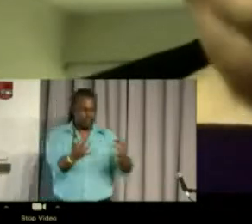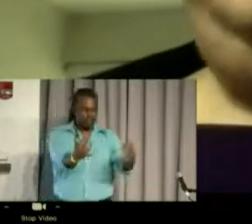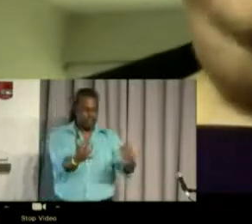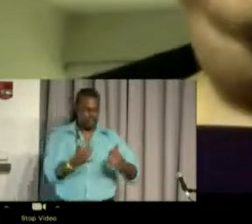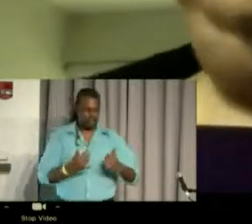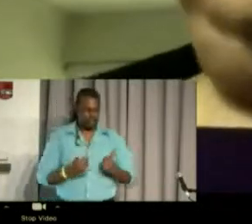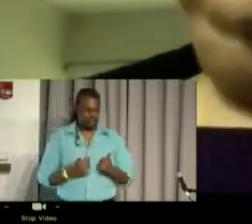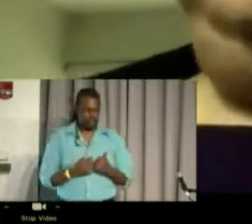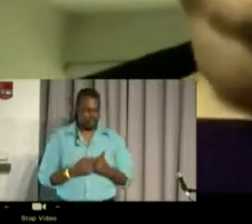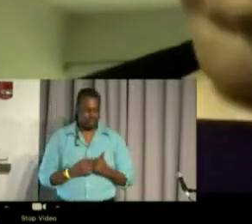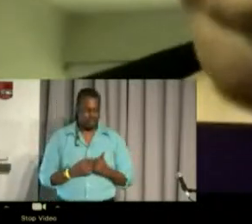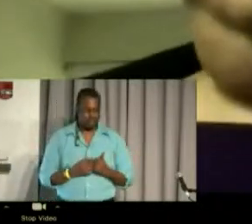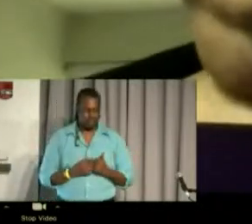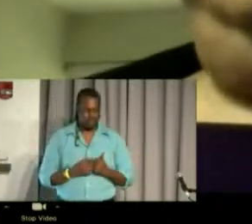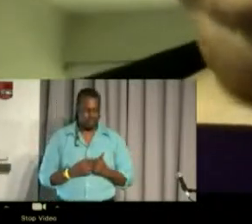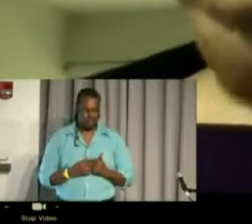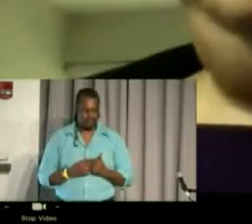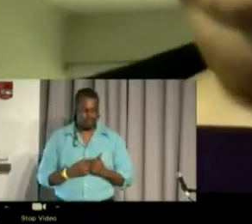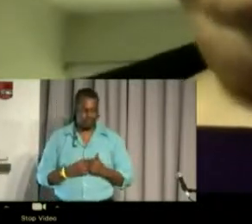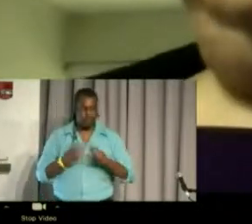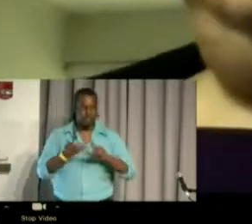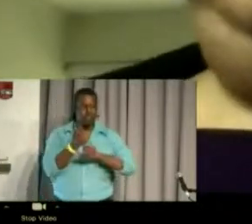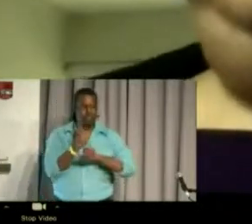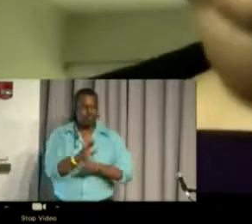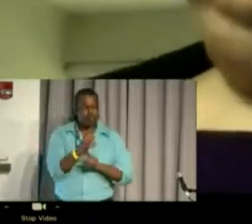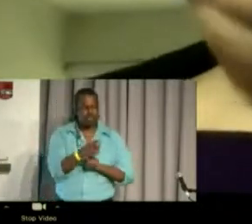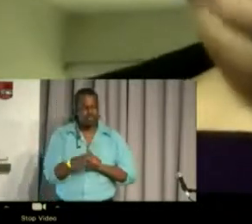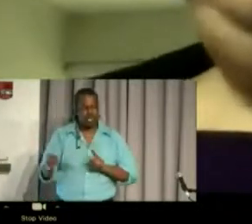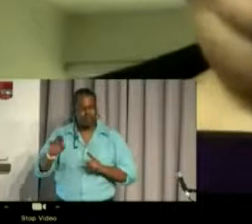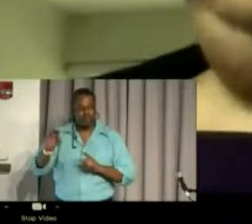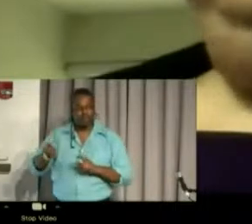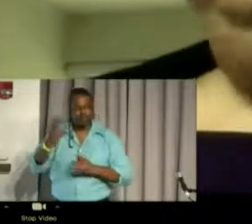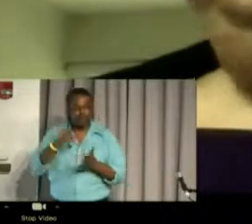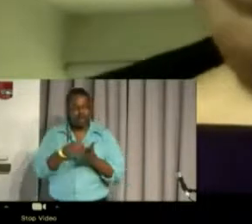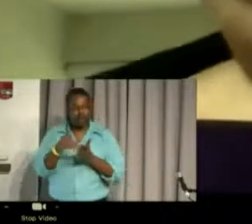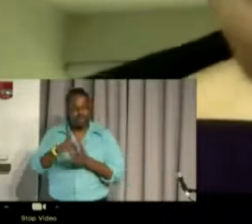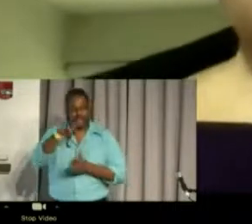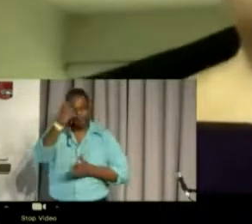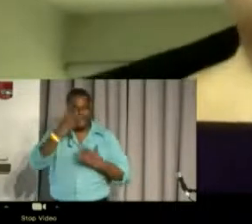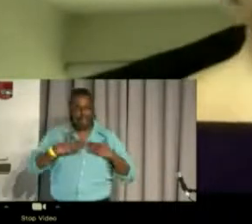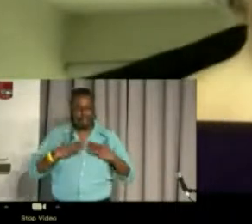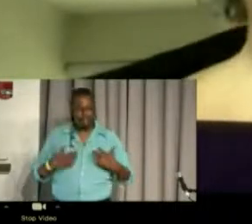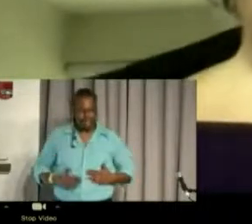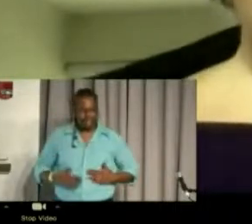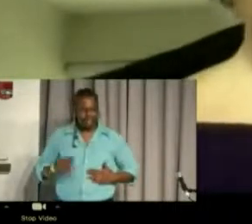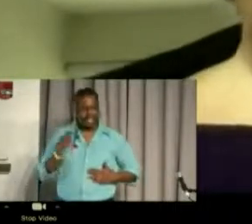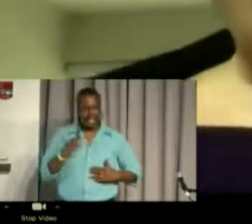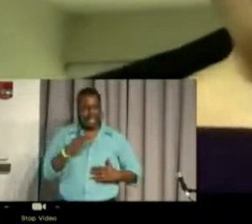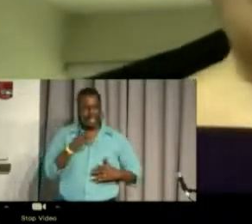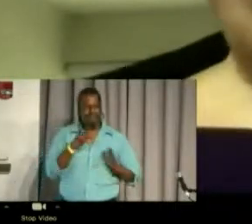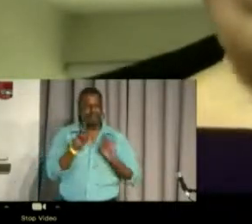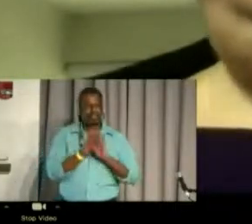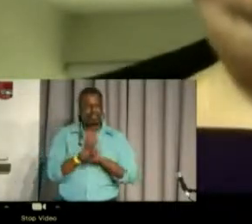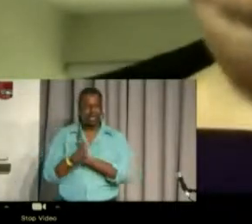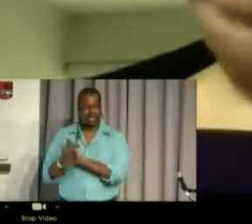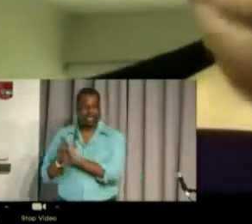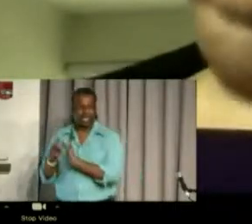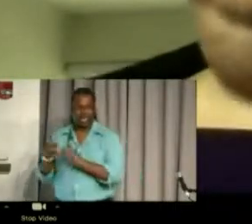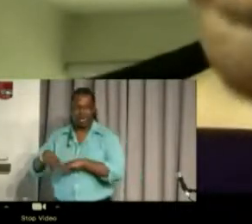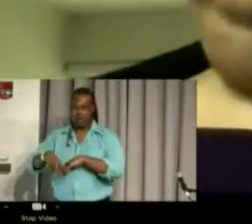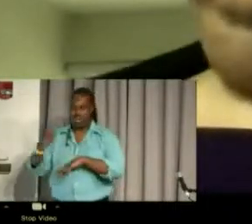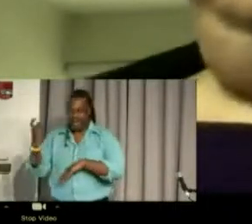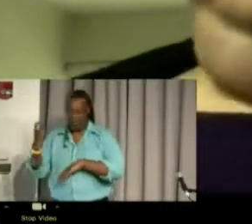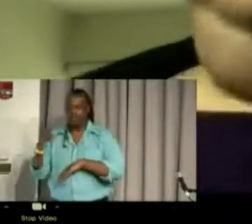conquest of the African continent, the forced transportation of 12 million Black bodies, and the genocidal theft of these